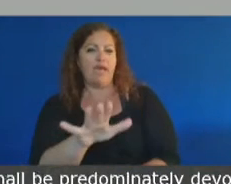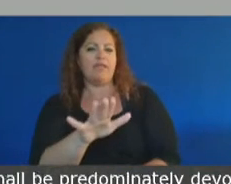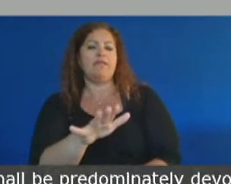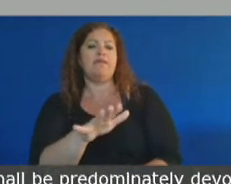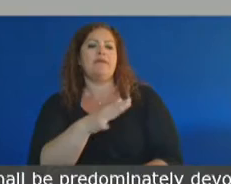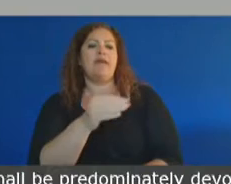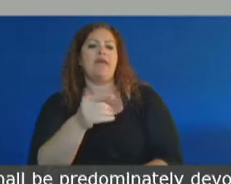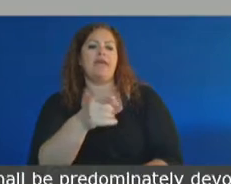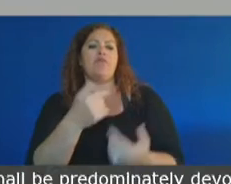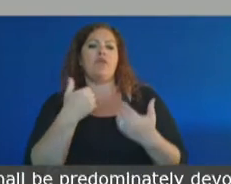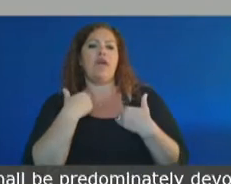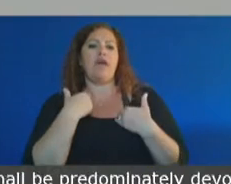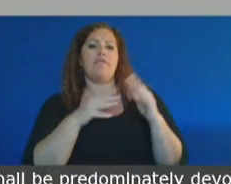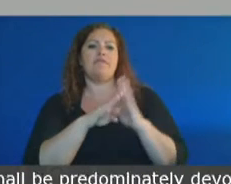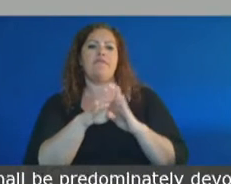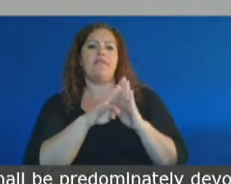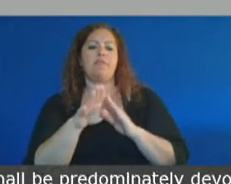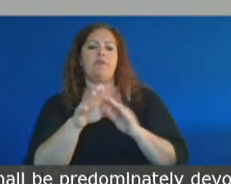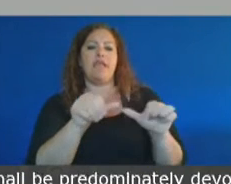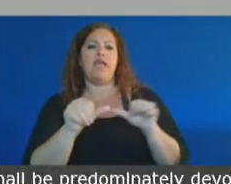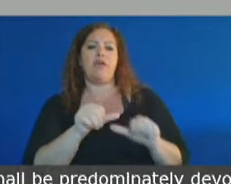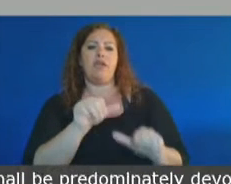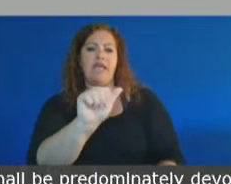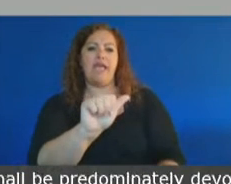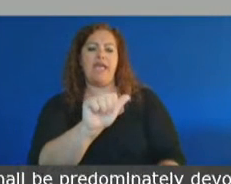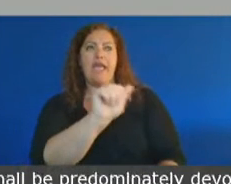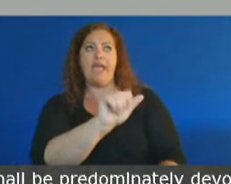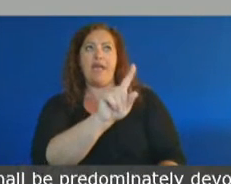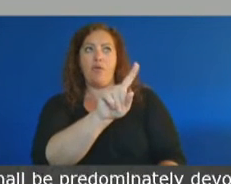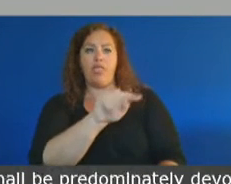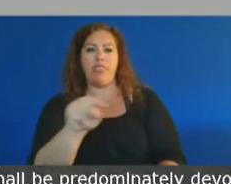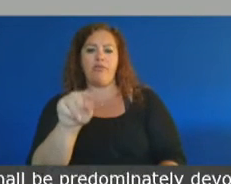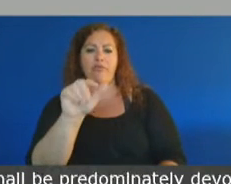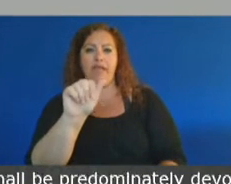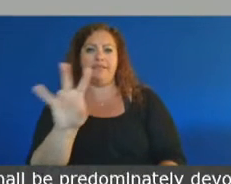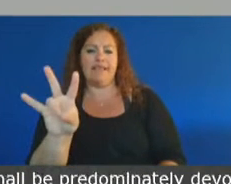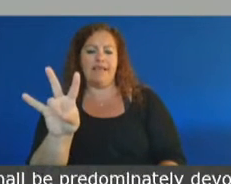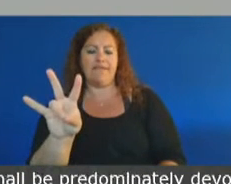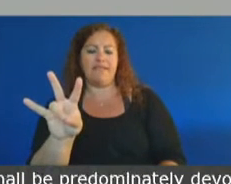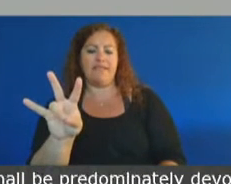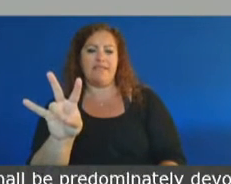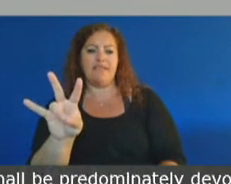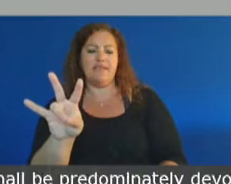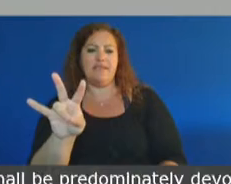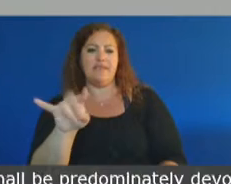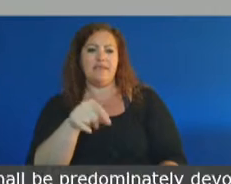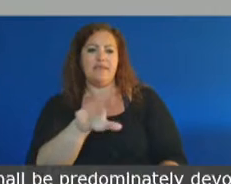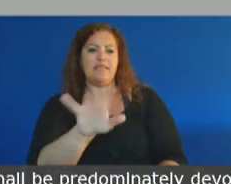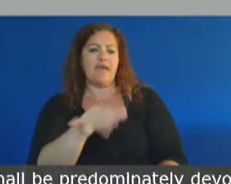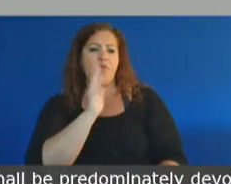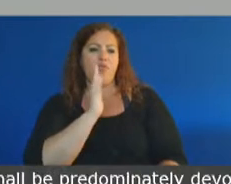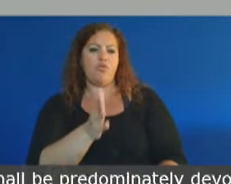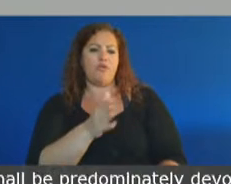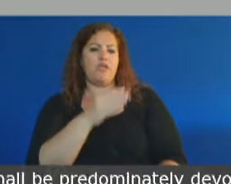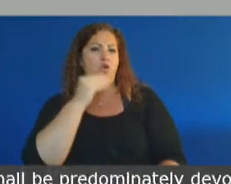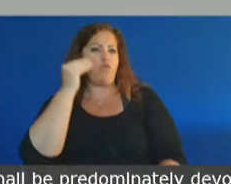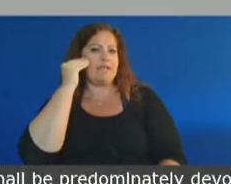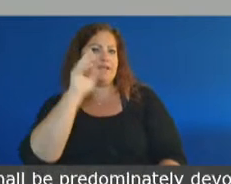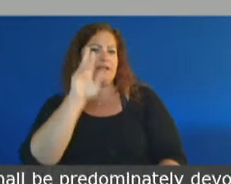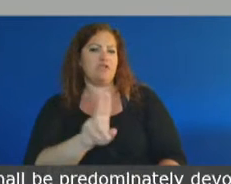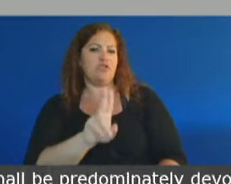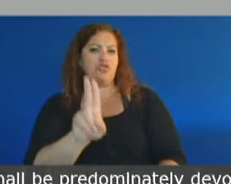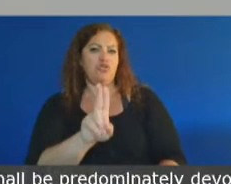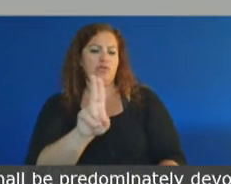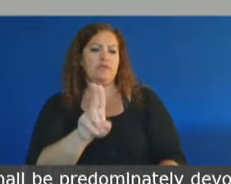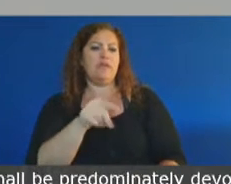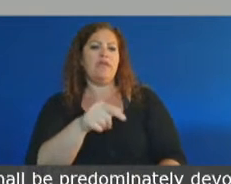into the Development Area A's which is A1 through A7 uh those would be residential uses uh there are